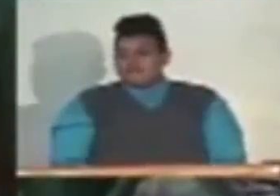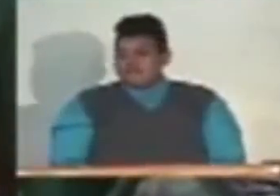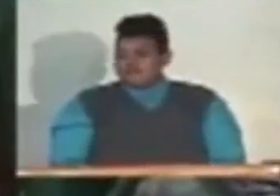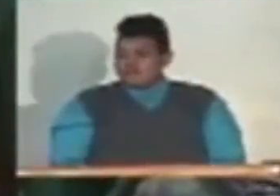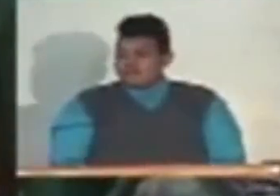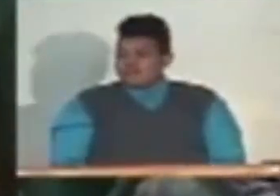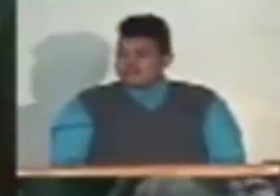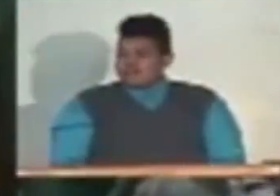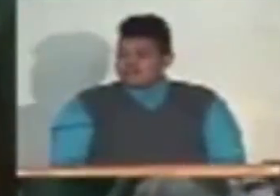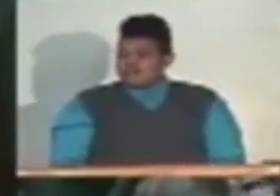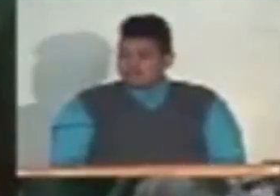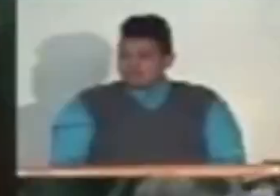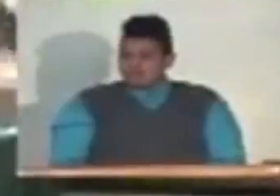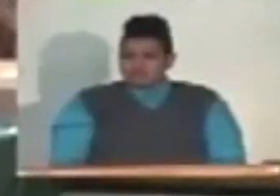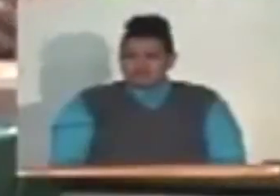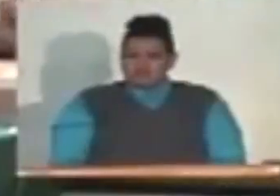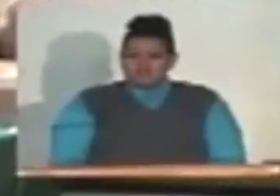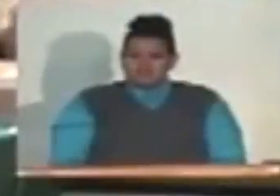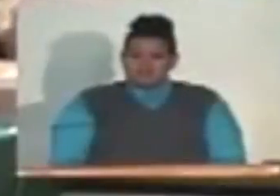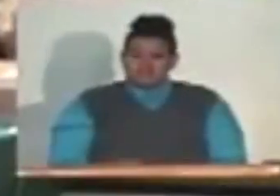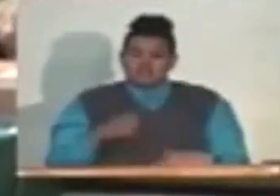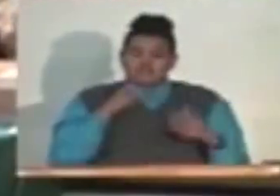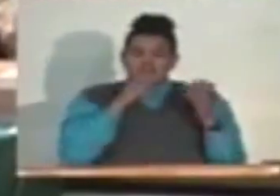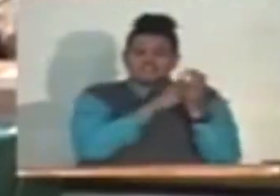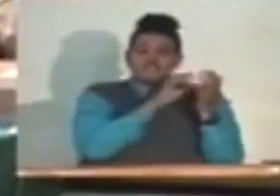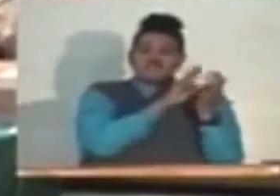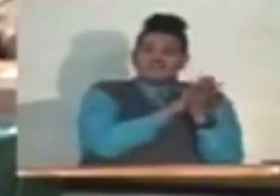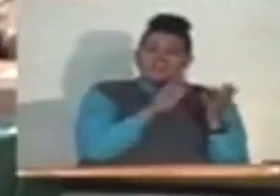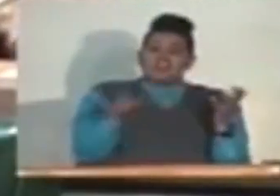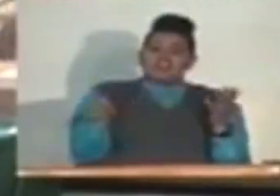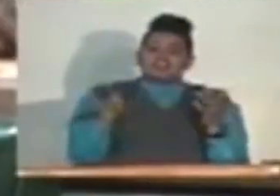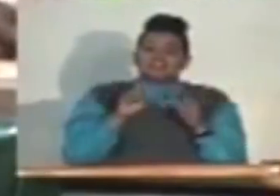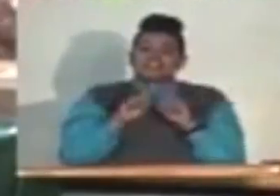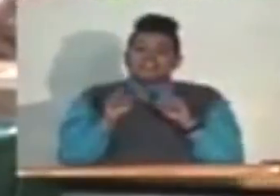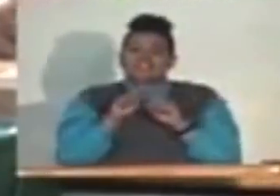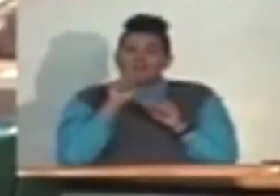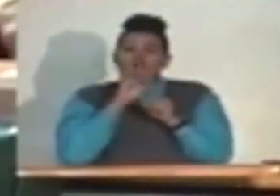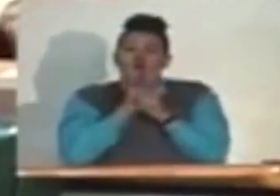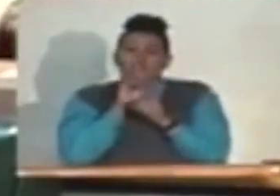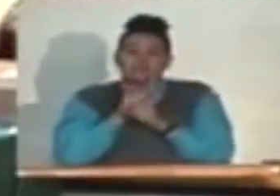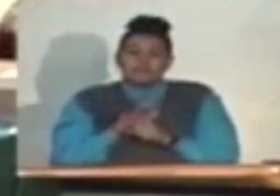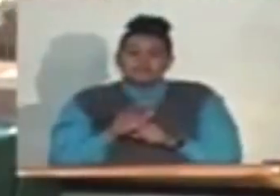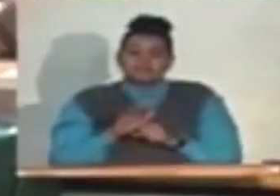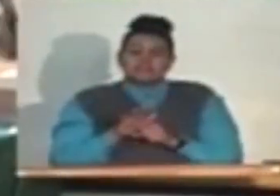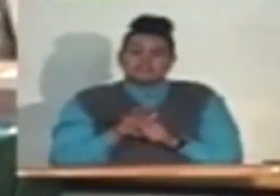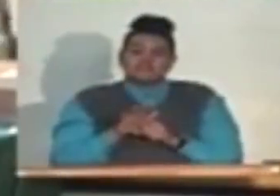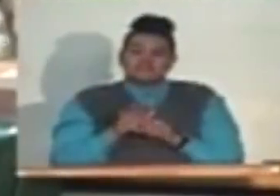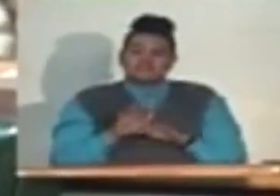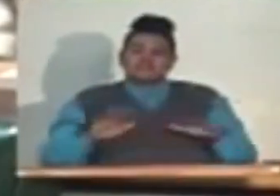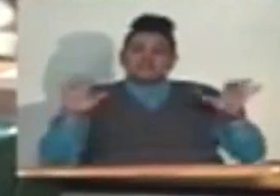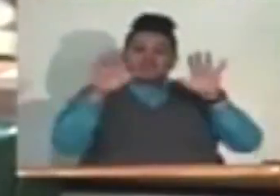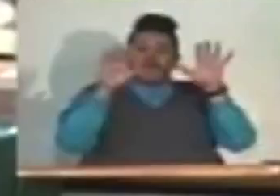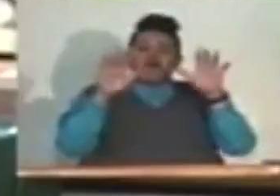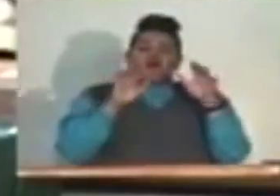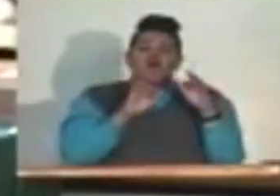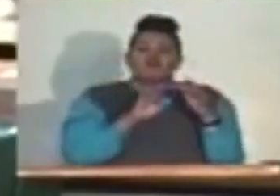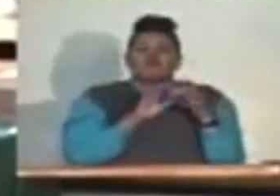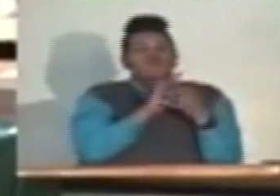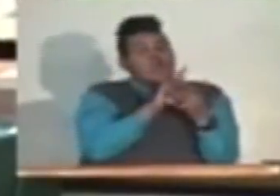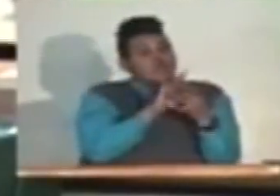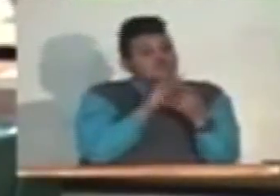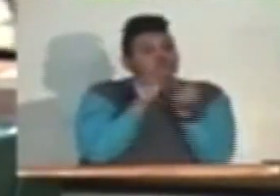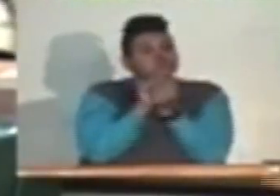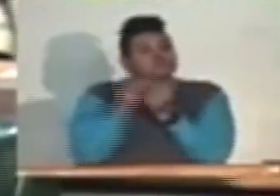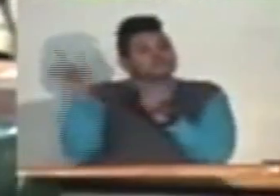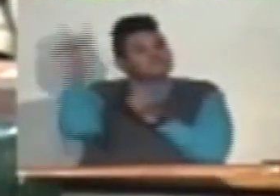having the record for meeting its commitments of all the countries in a relationship with